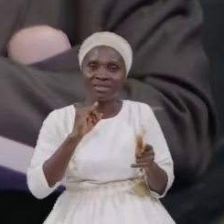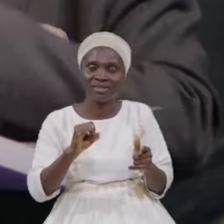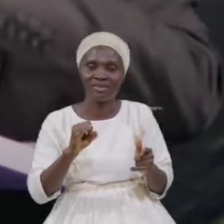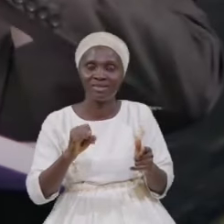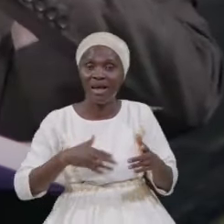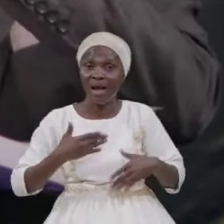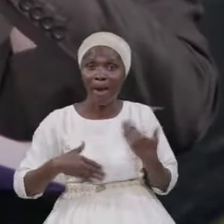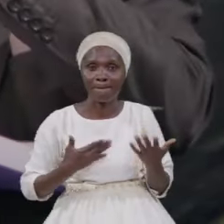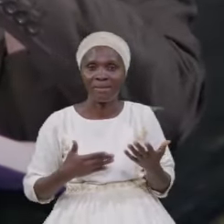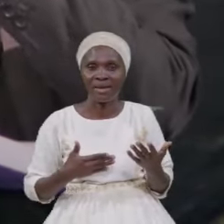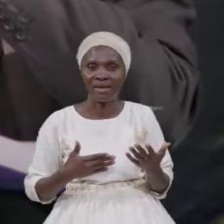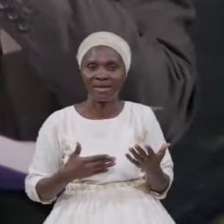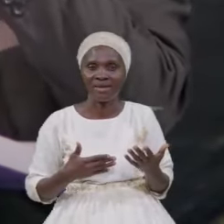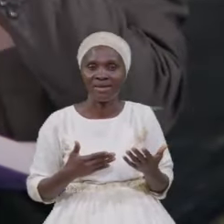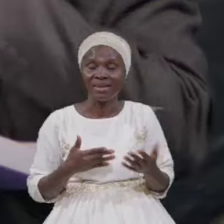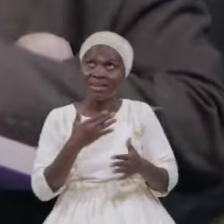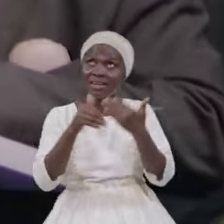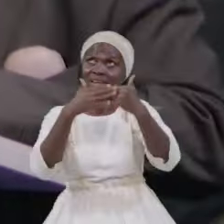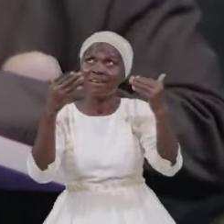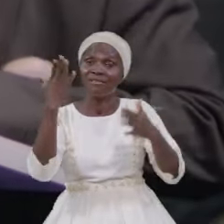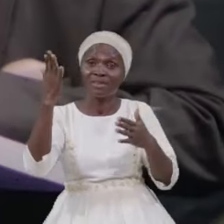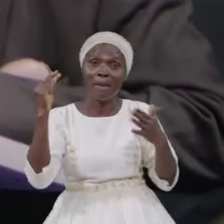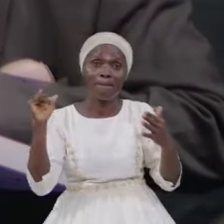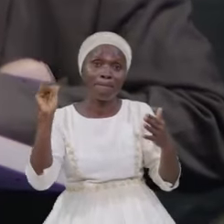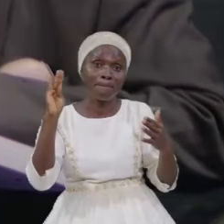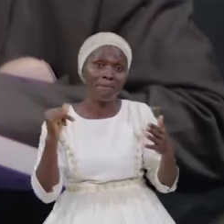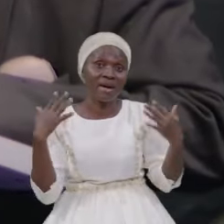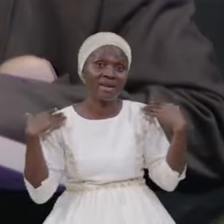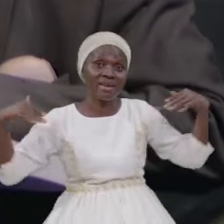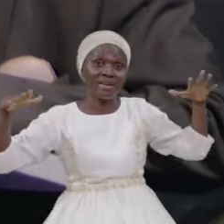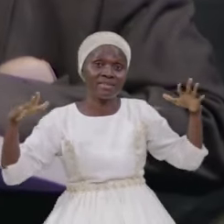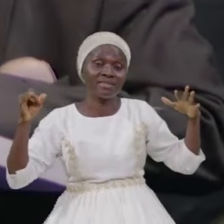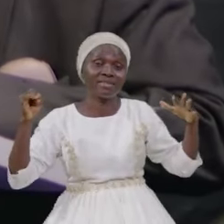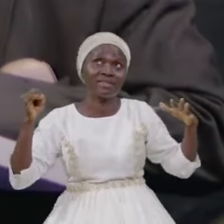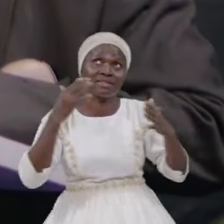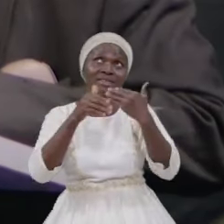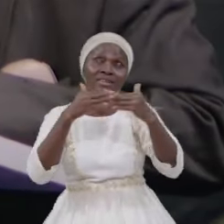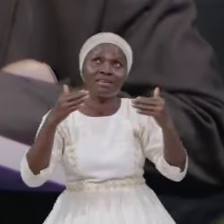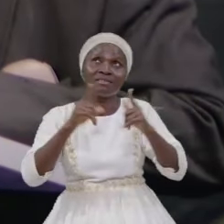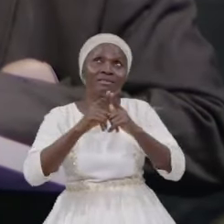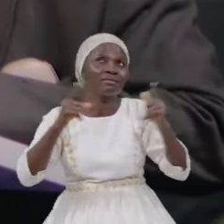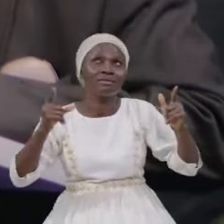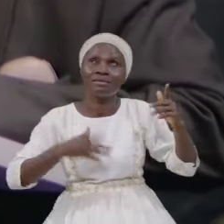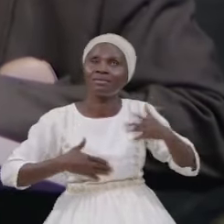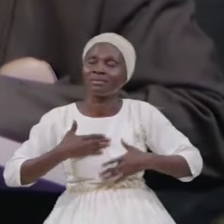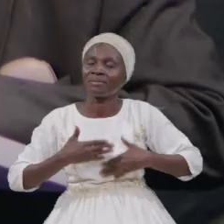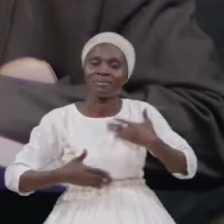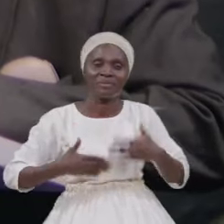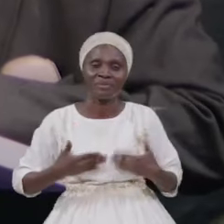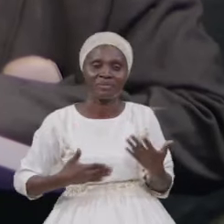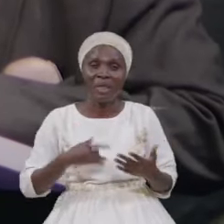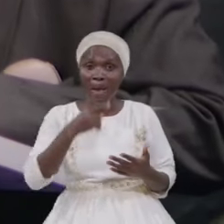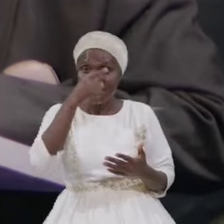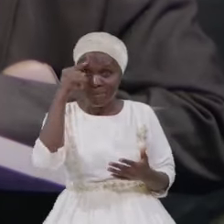heaven because you have returned, you have reconciled with God. This